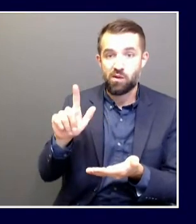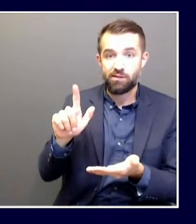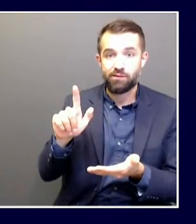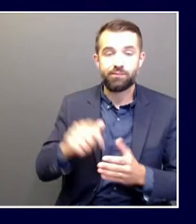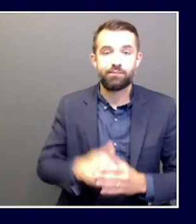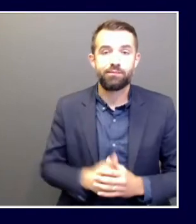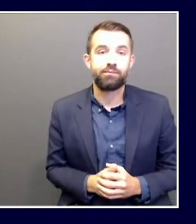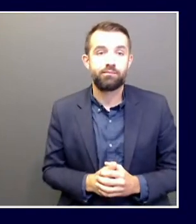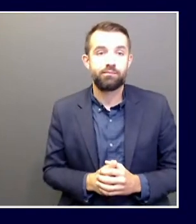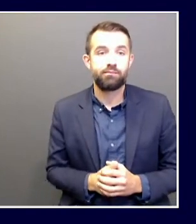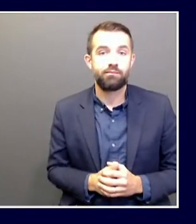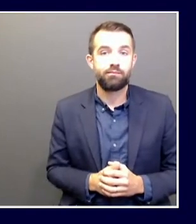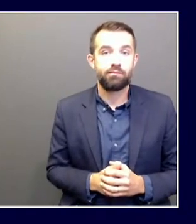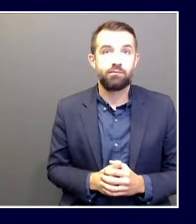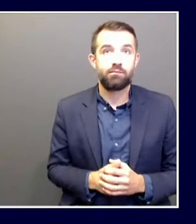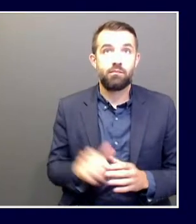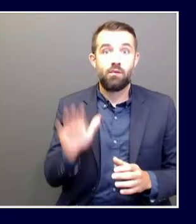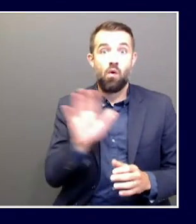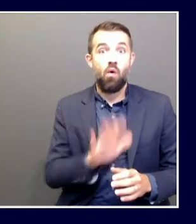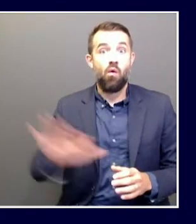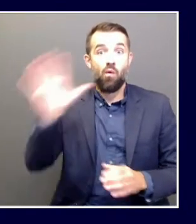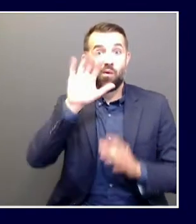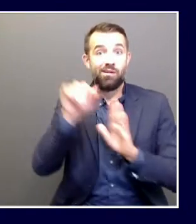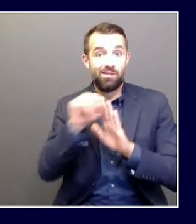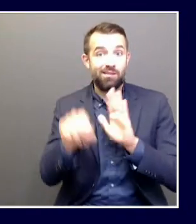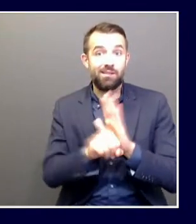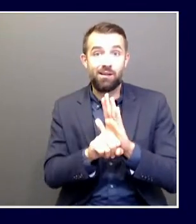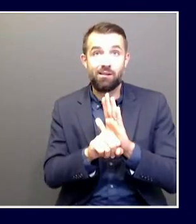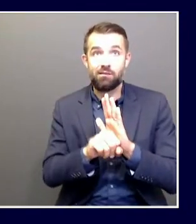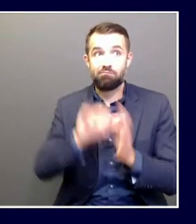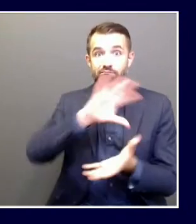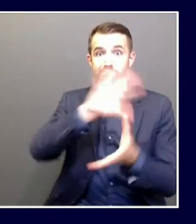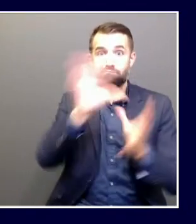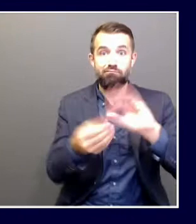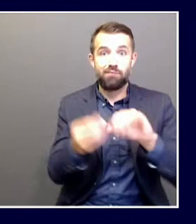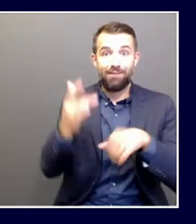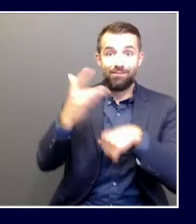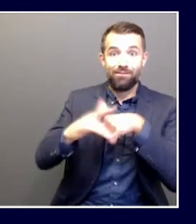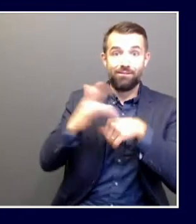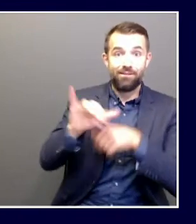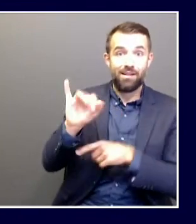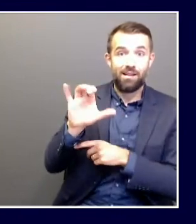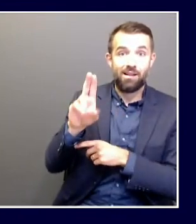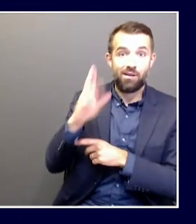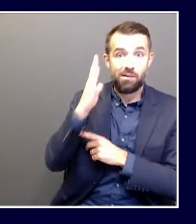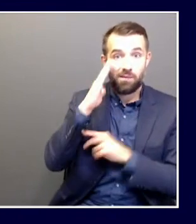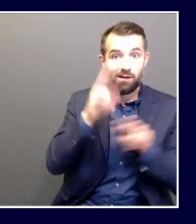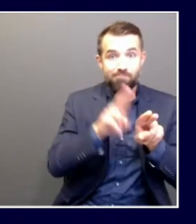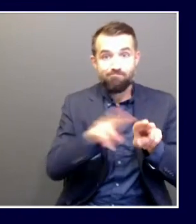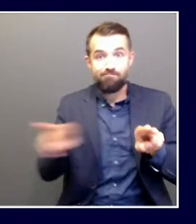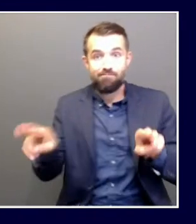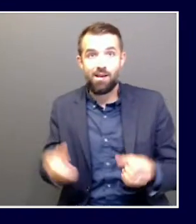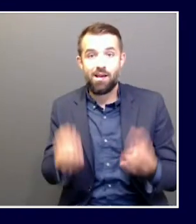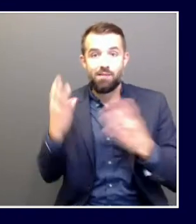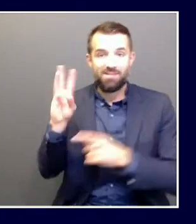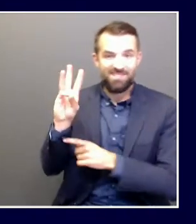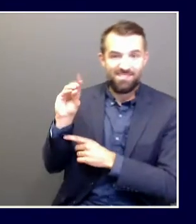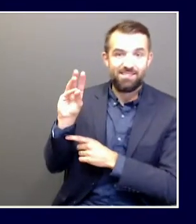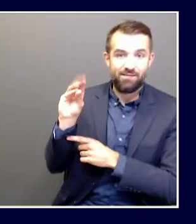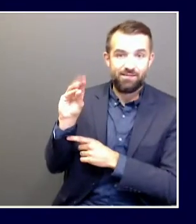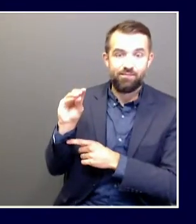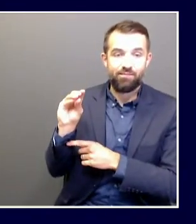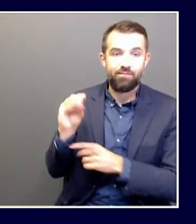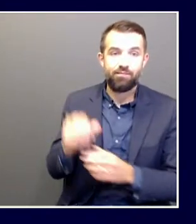Overall in the state right now, there are 60 ICU beds that are available. Turning for a moment to